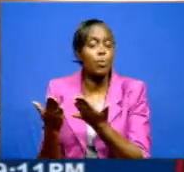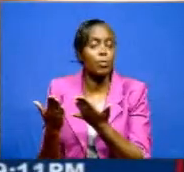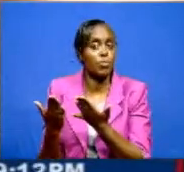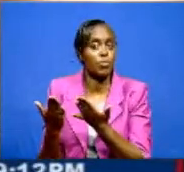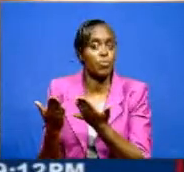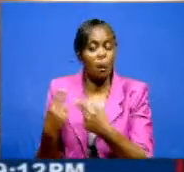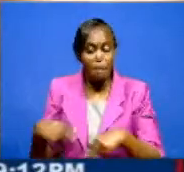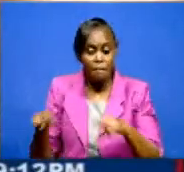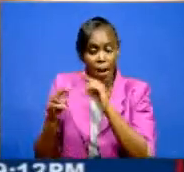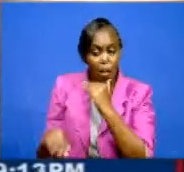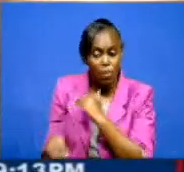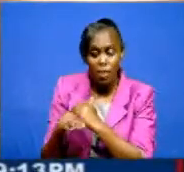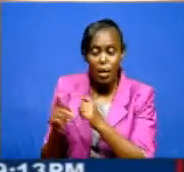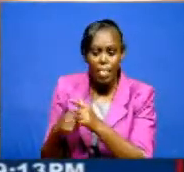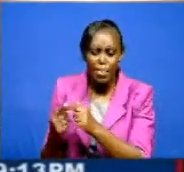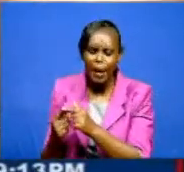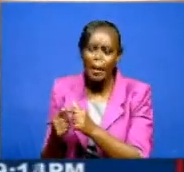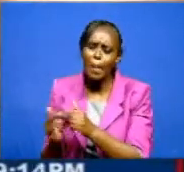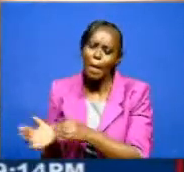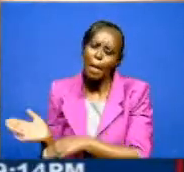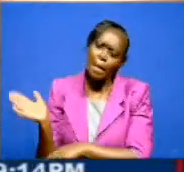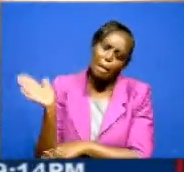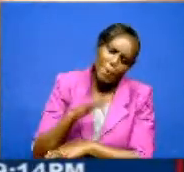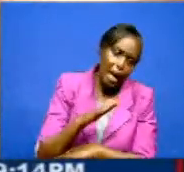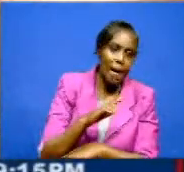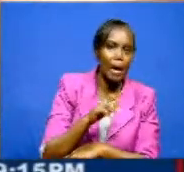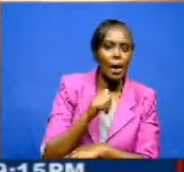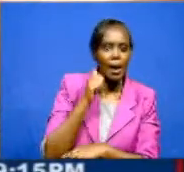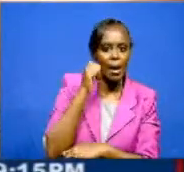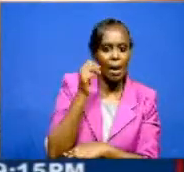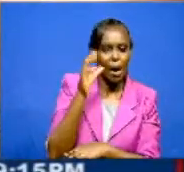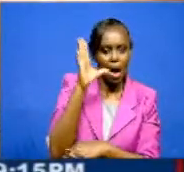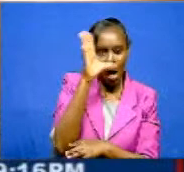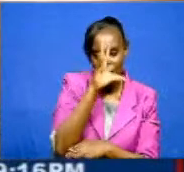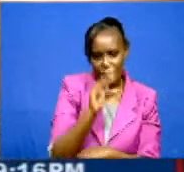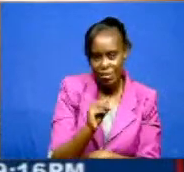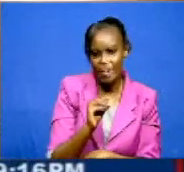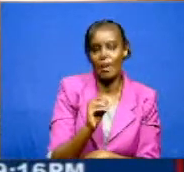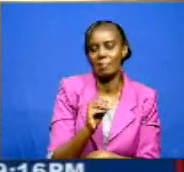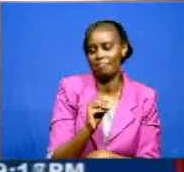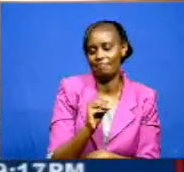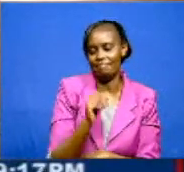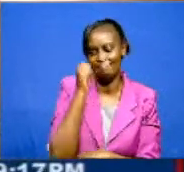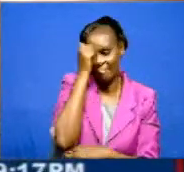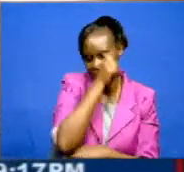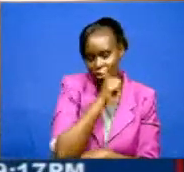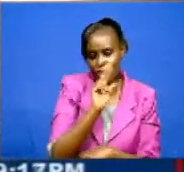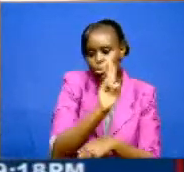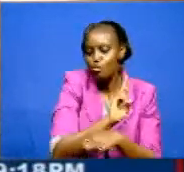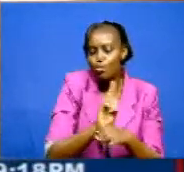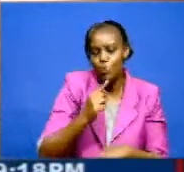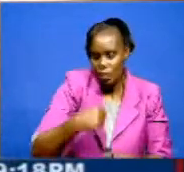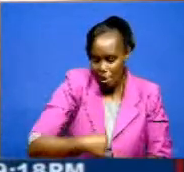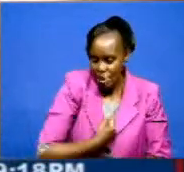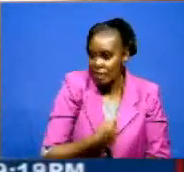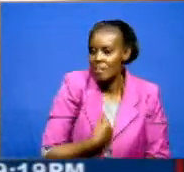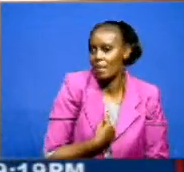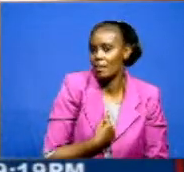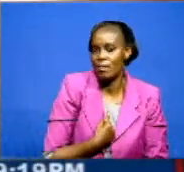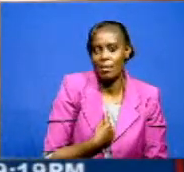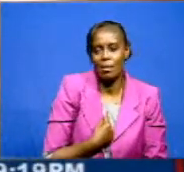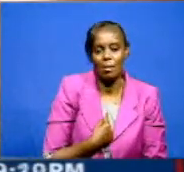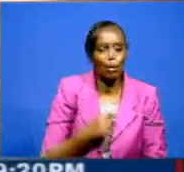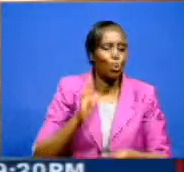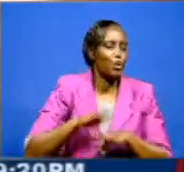sent, and then they re-export it. They re-export it back to Africa for consumption. Mr. Speaker, that is